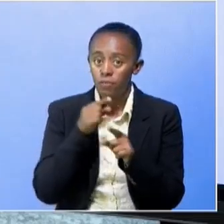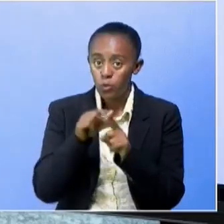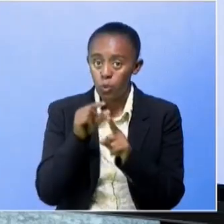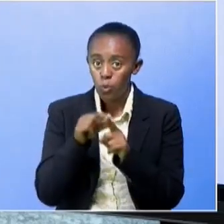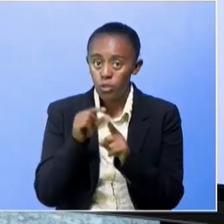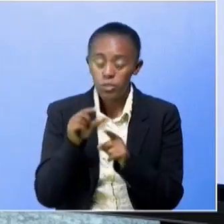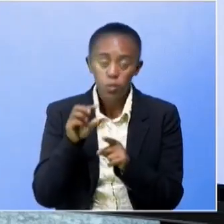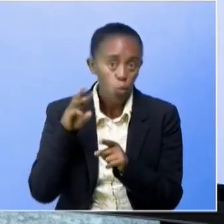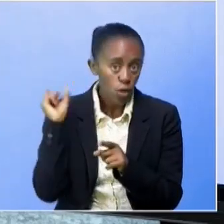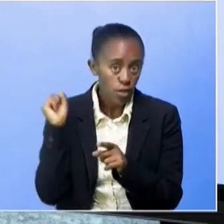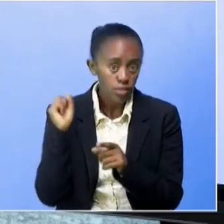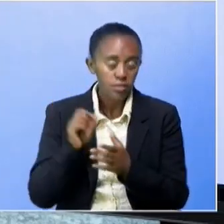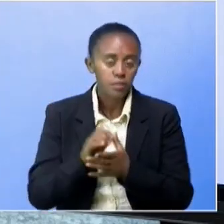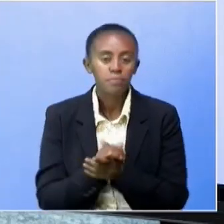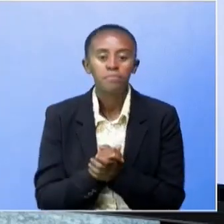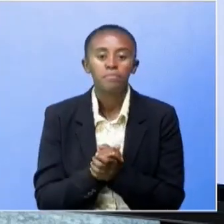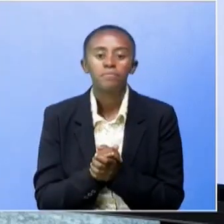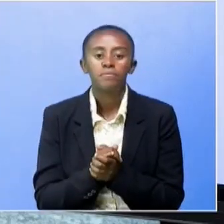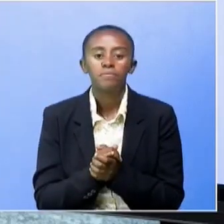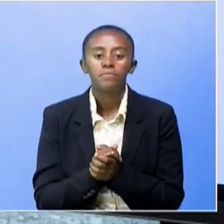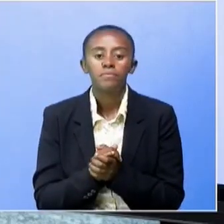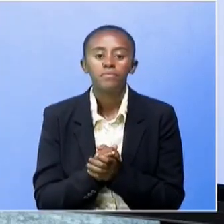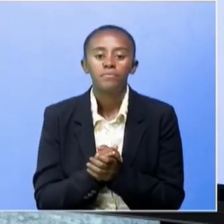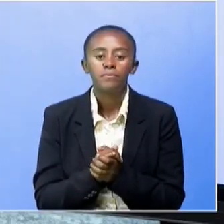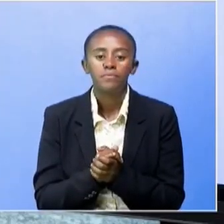you was